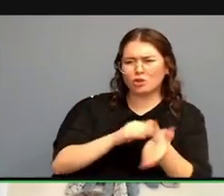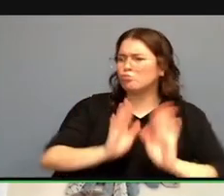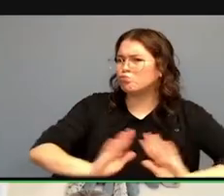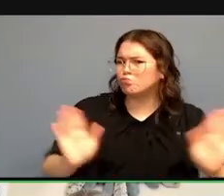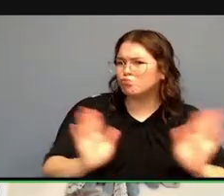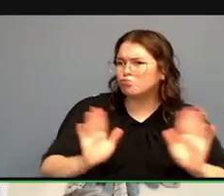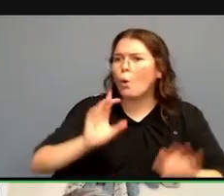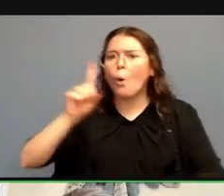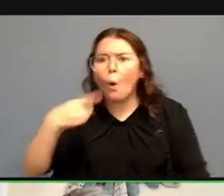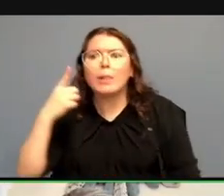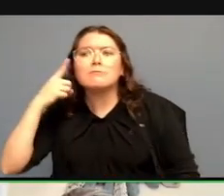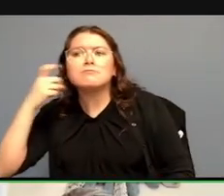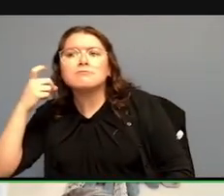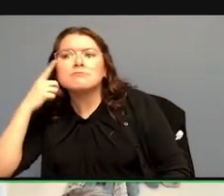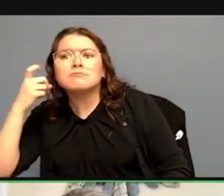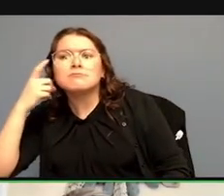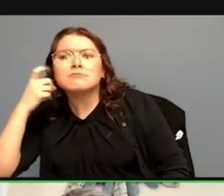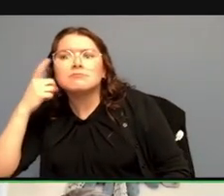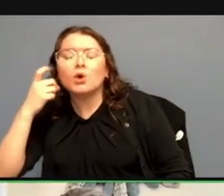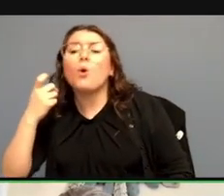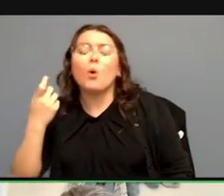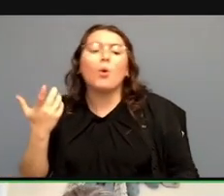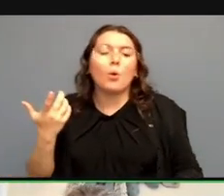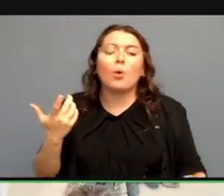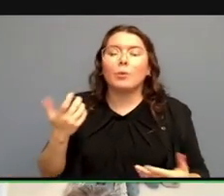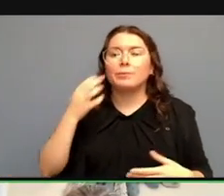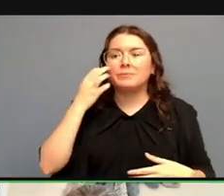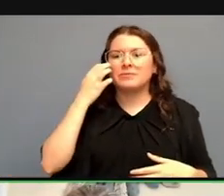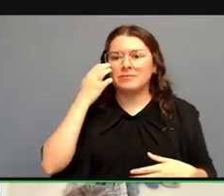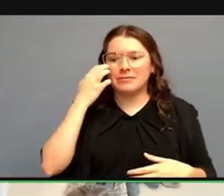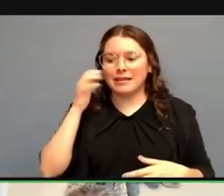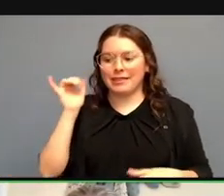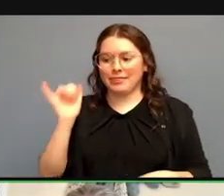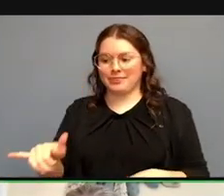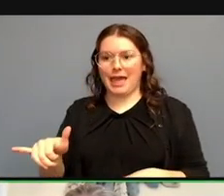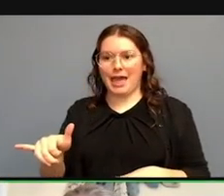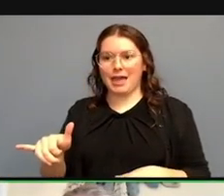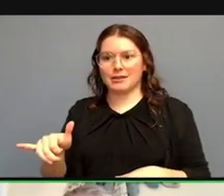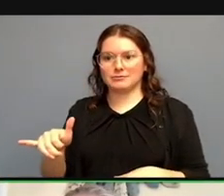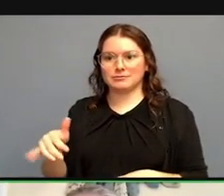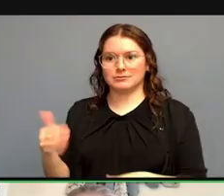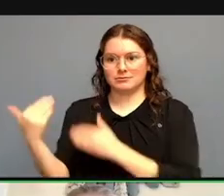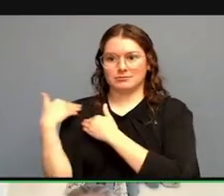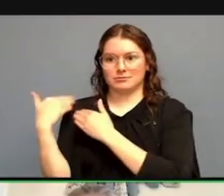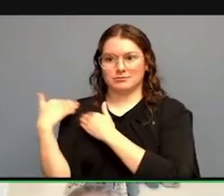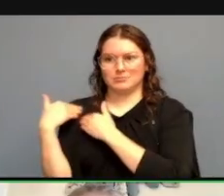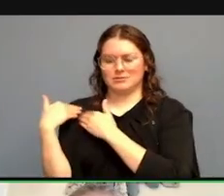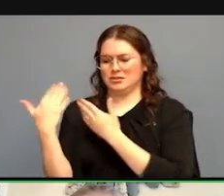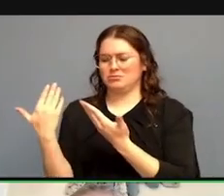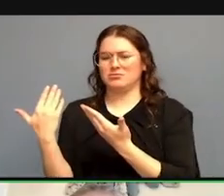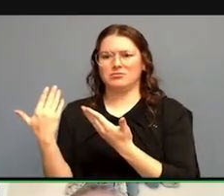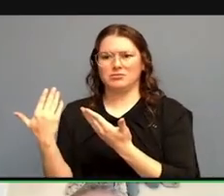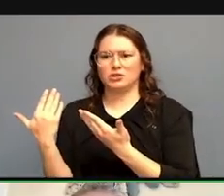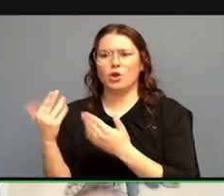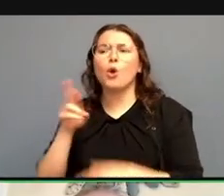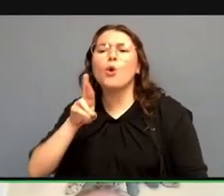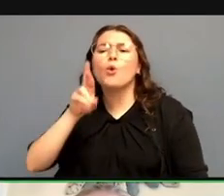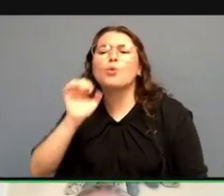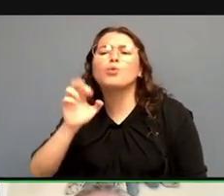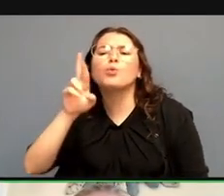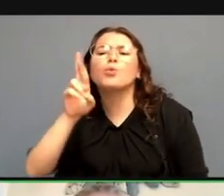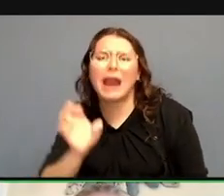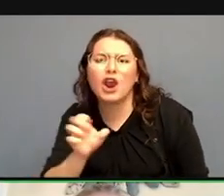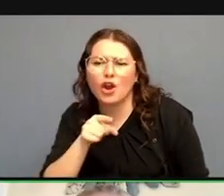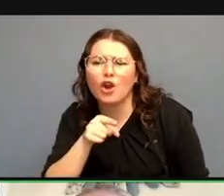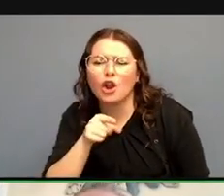it's a pretty low threshold that triggers that child find obligation. So it's pretty rare that a school